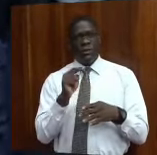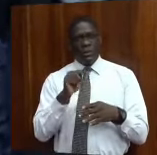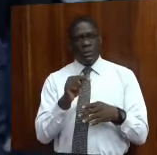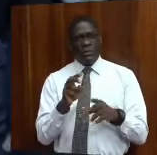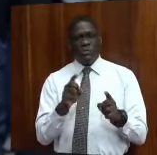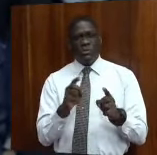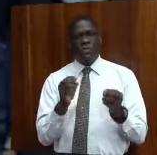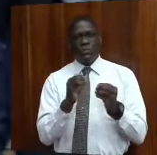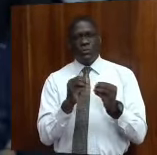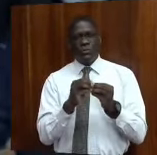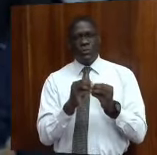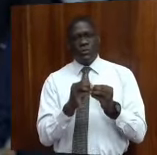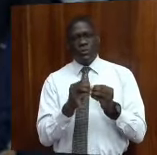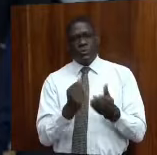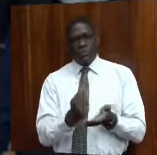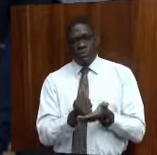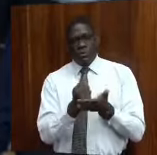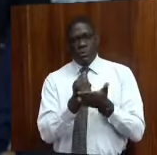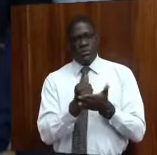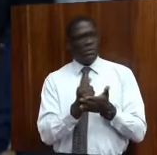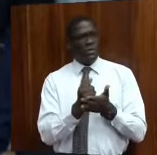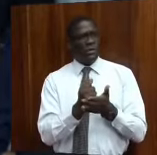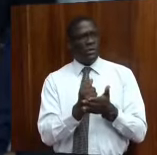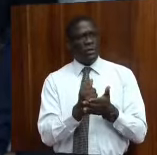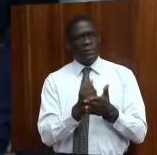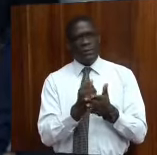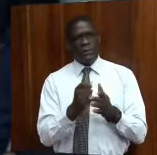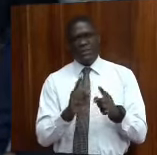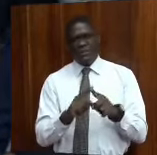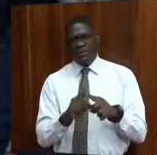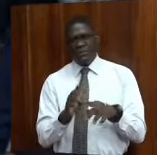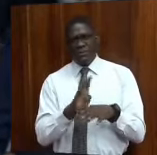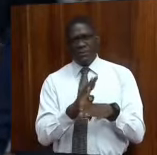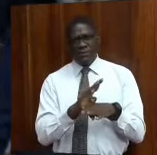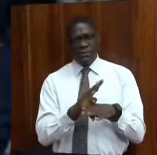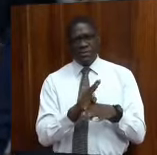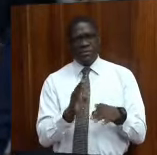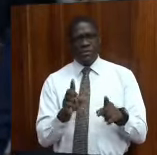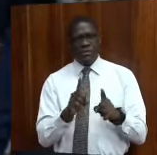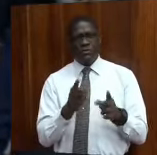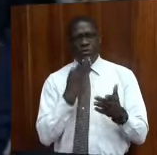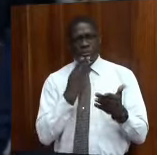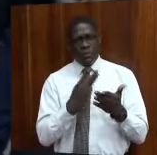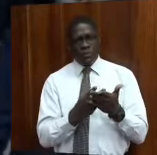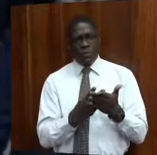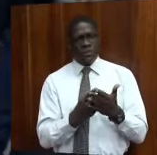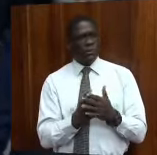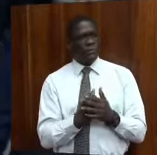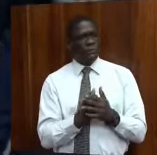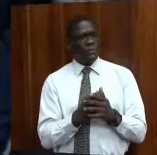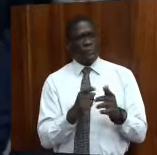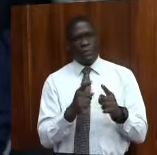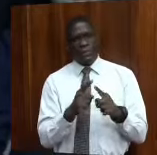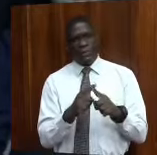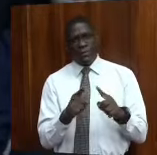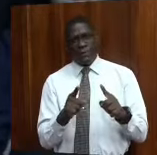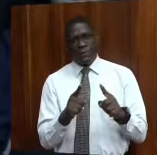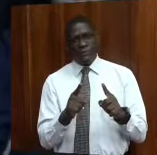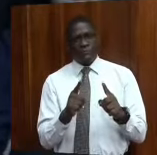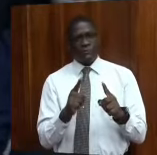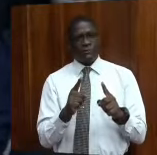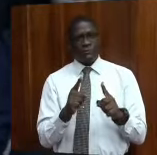businesses seeking to expand and enhance their businesses. However, to attract necessary funding from international financial institutions